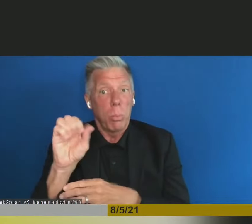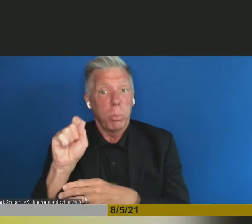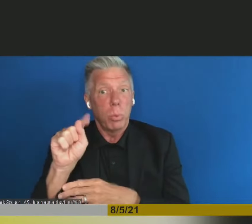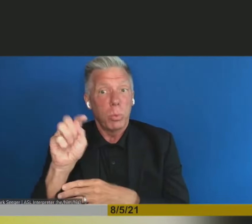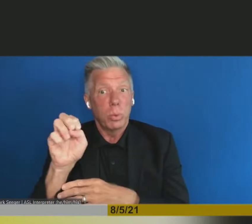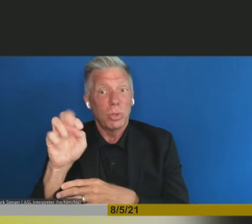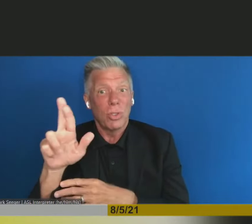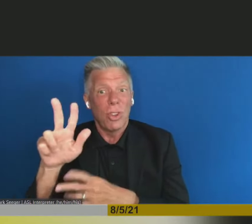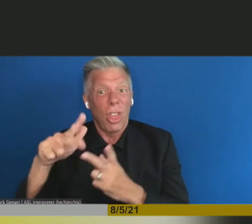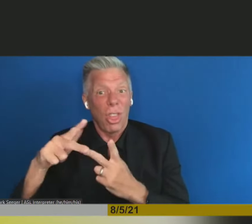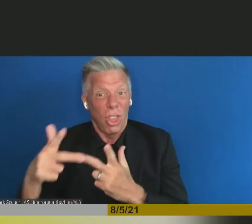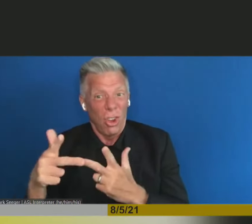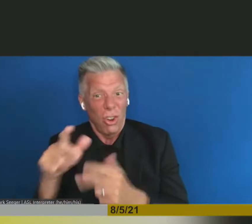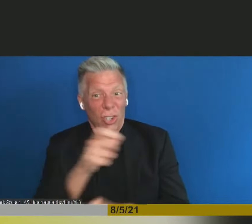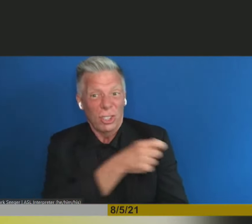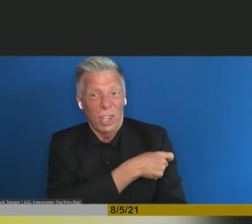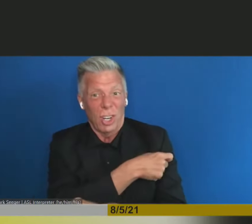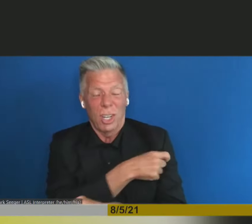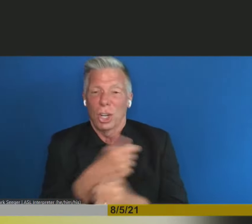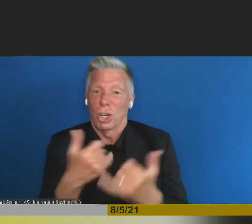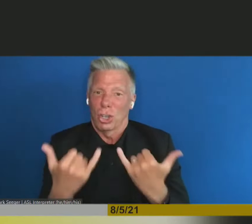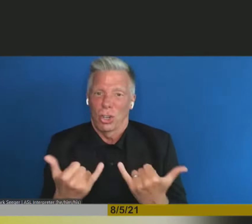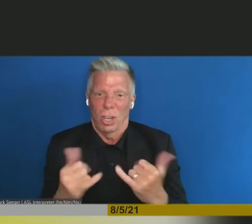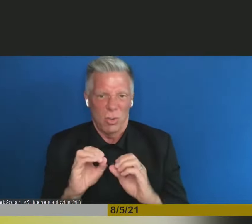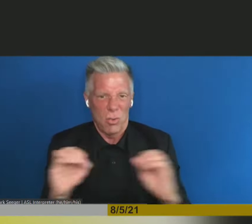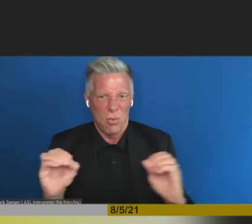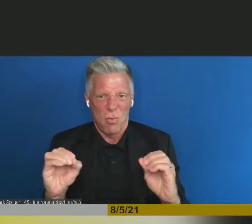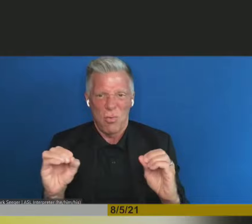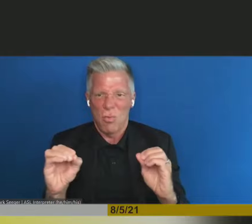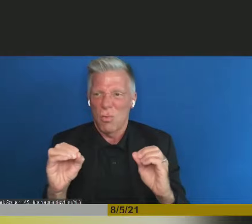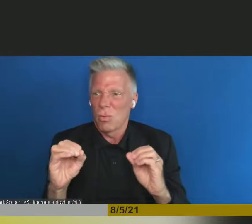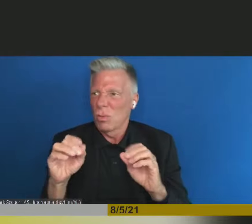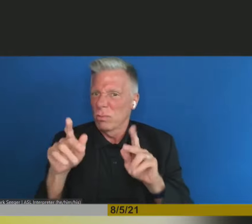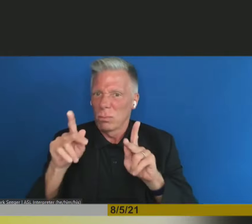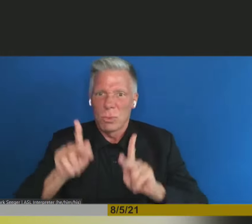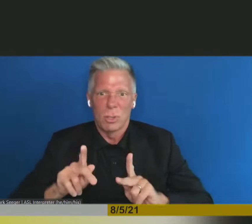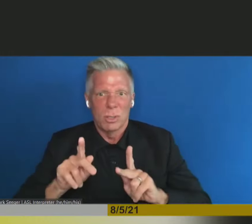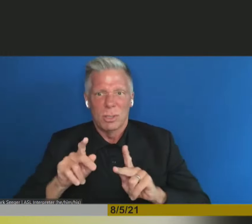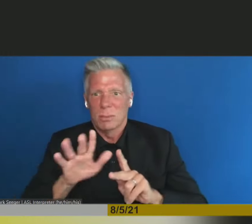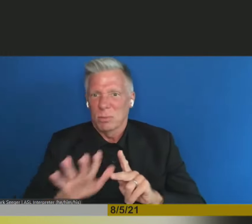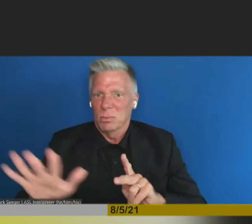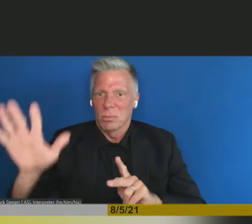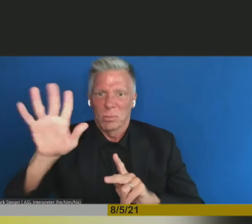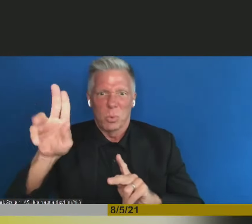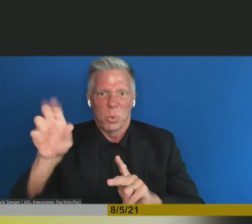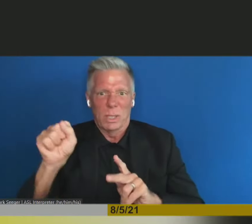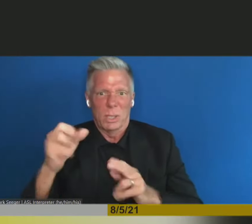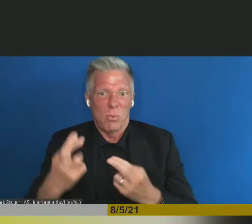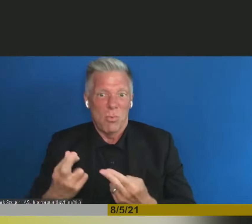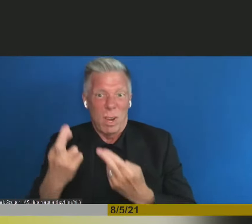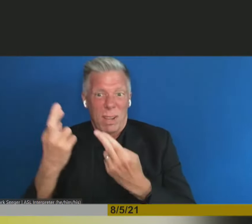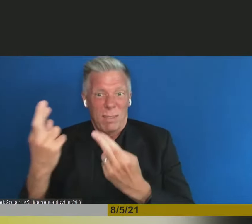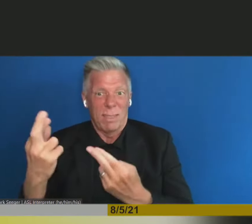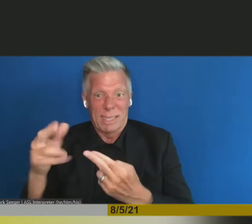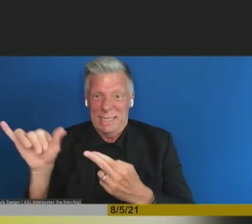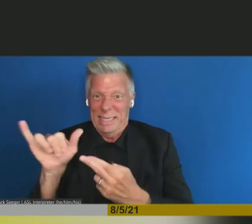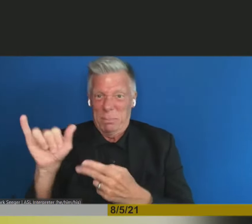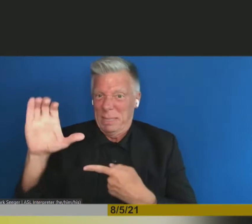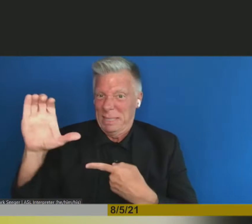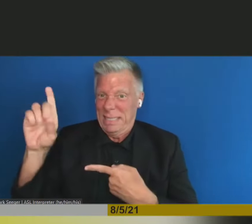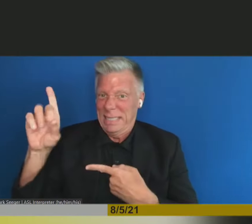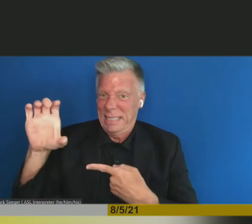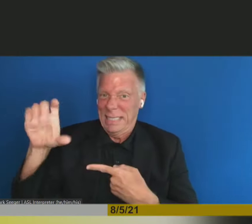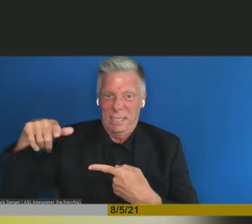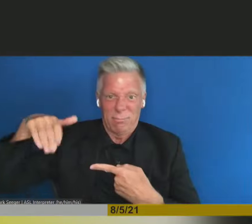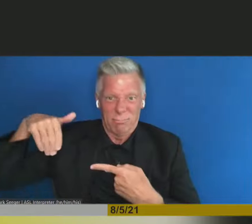no recommendation from any major healthcare body in the United States that I'm aware of, including the CDC and the